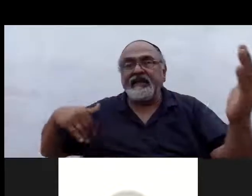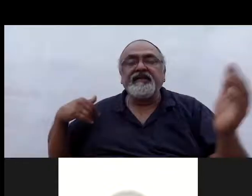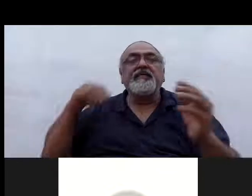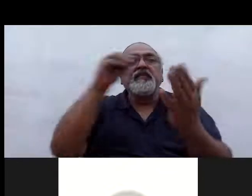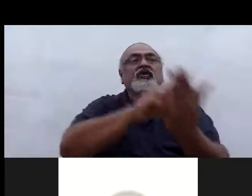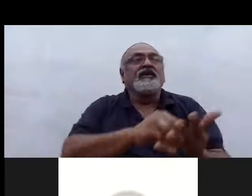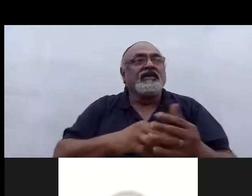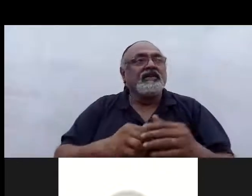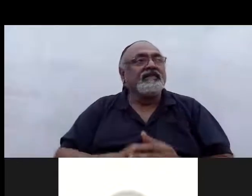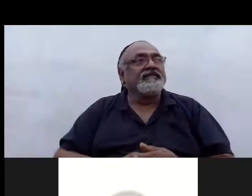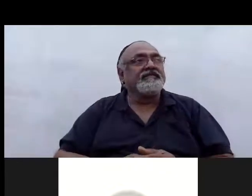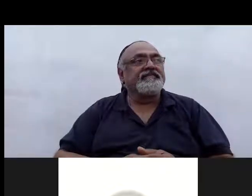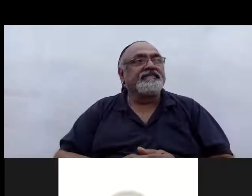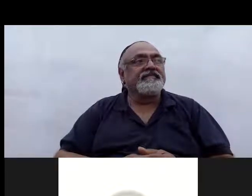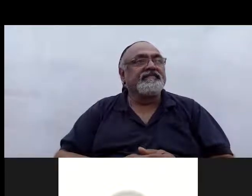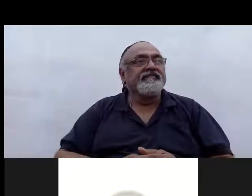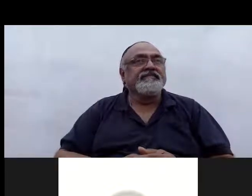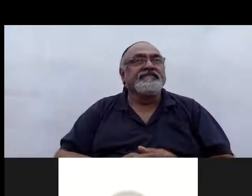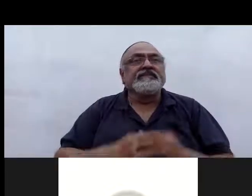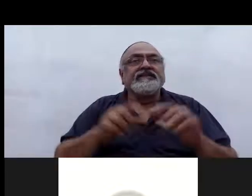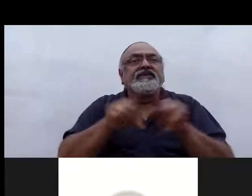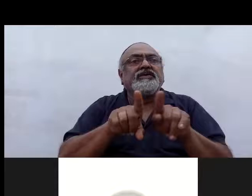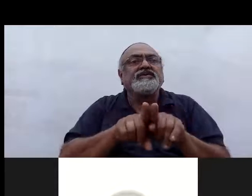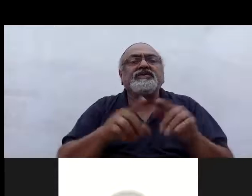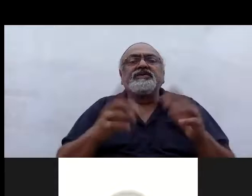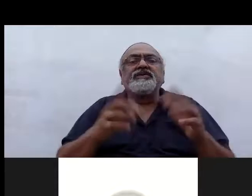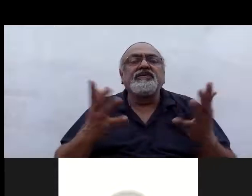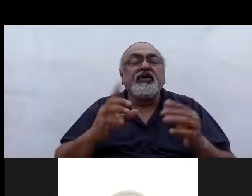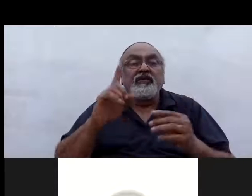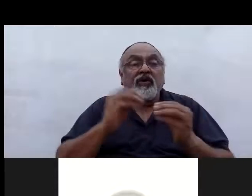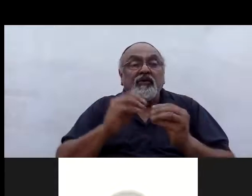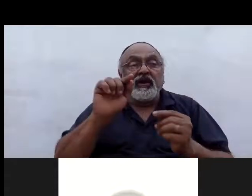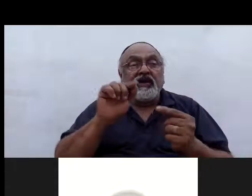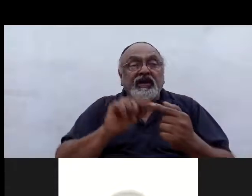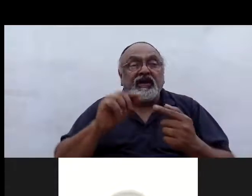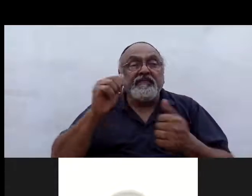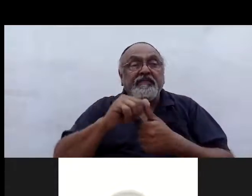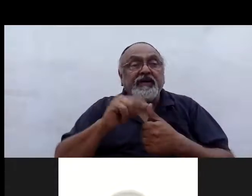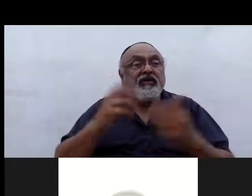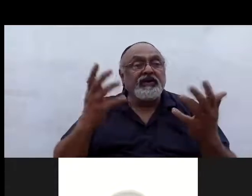also another thing that you should remember